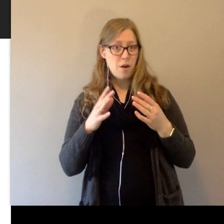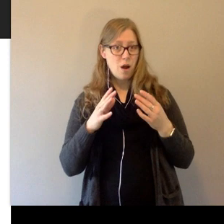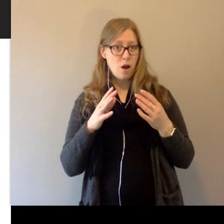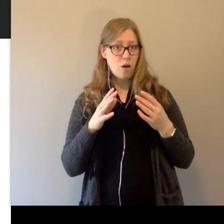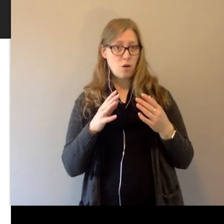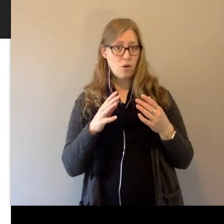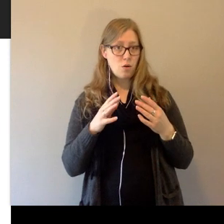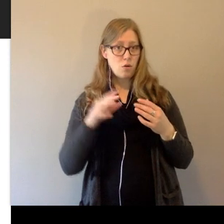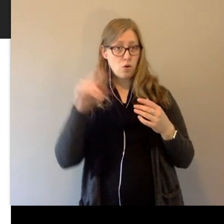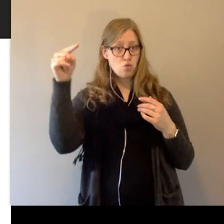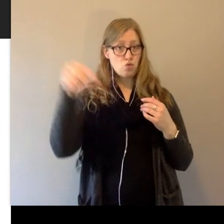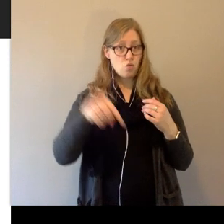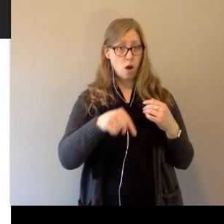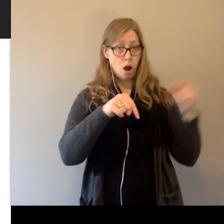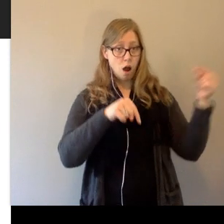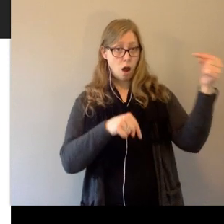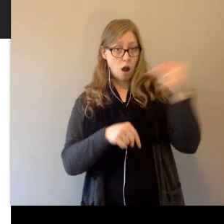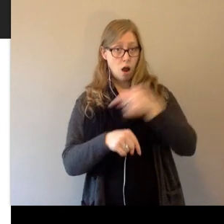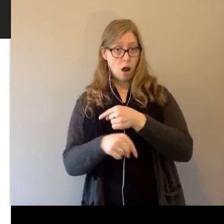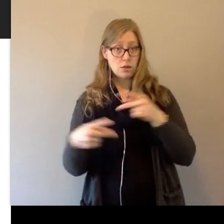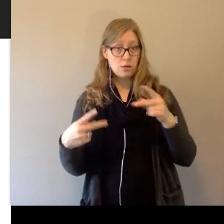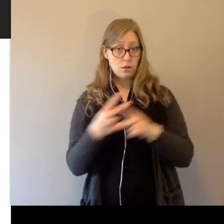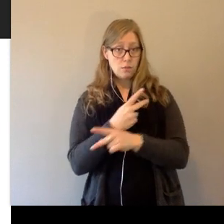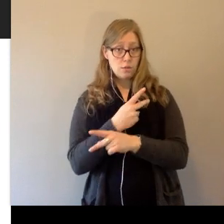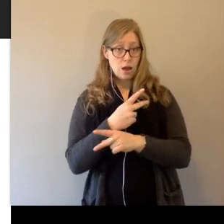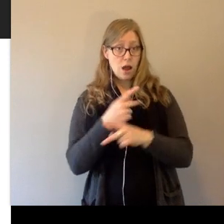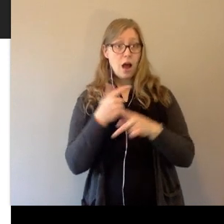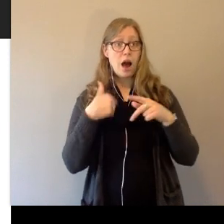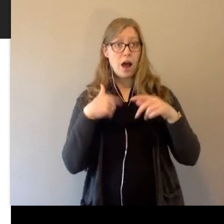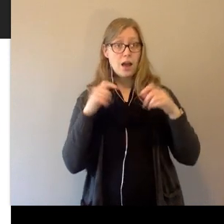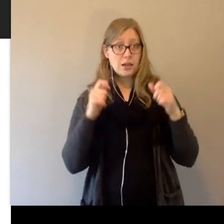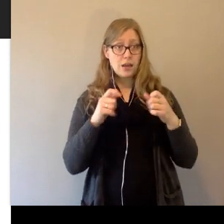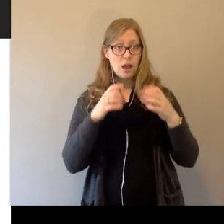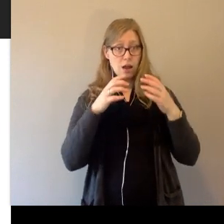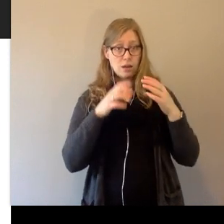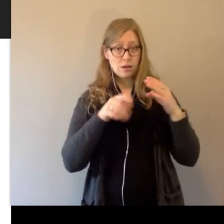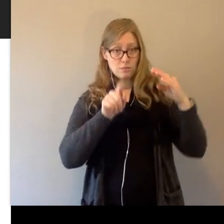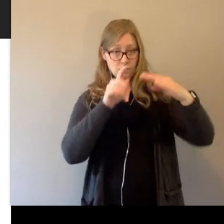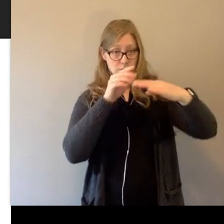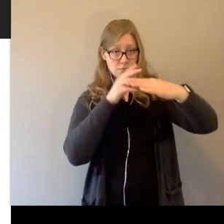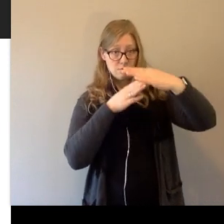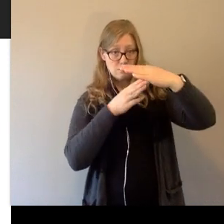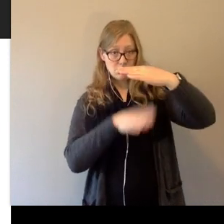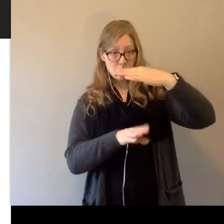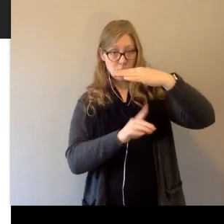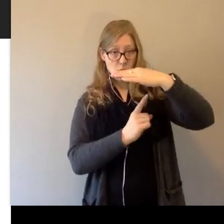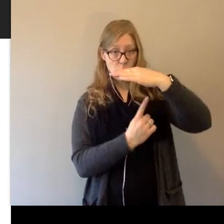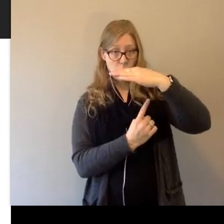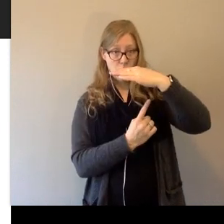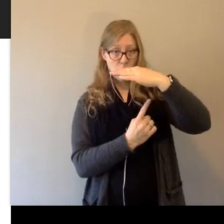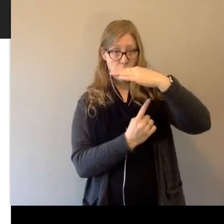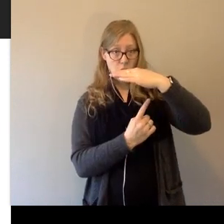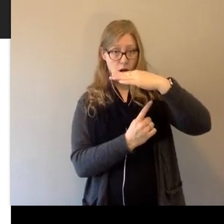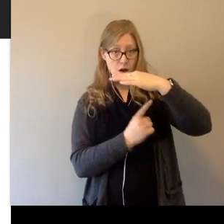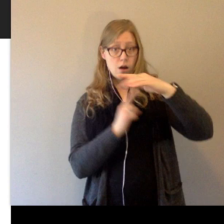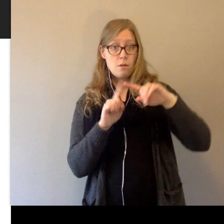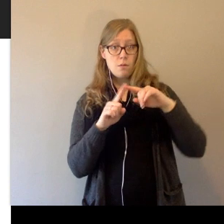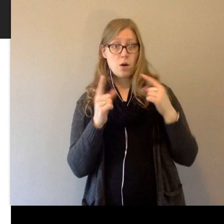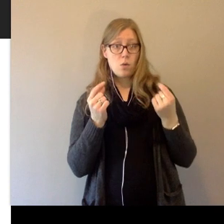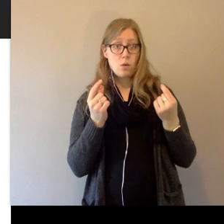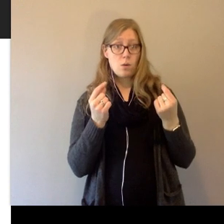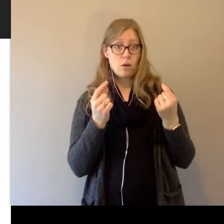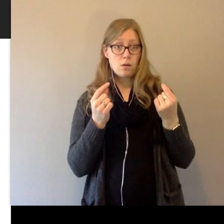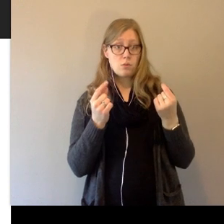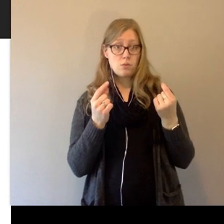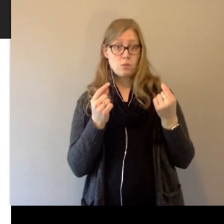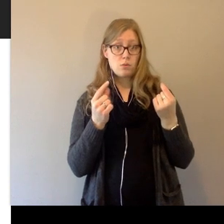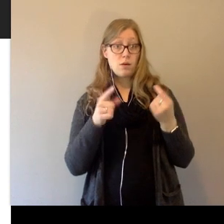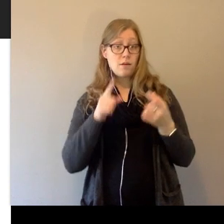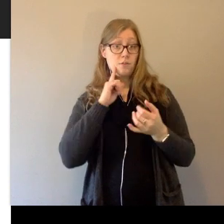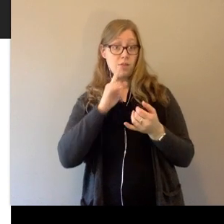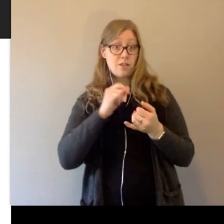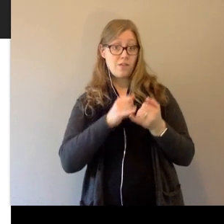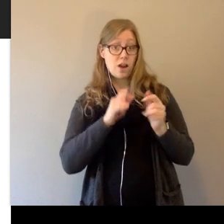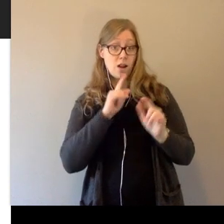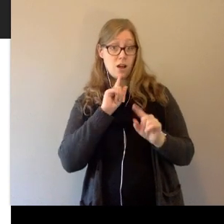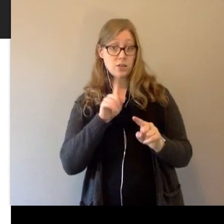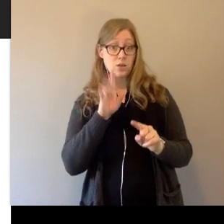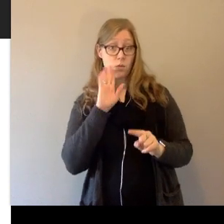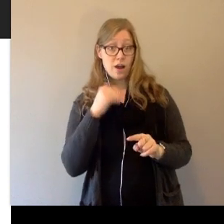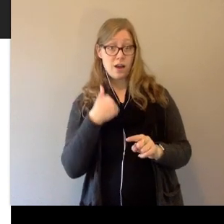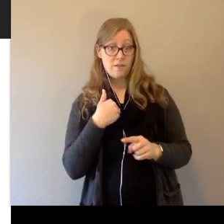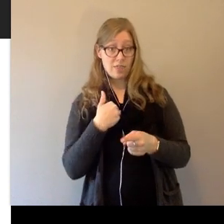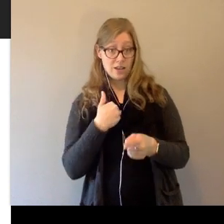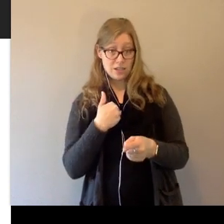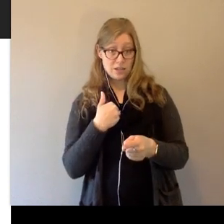1 underneath here. But in the end, what I'm going to do is I'm going to be taking, and I'm going to have this for my final answer. I'm going to have